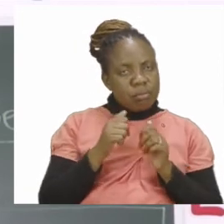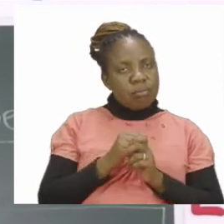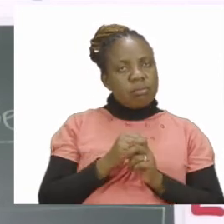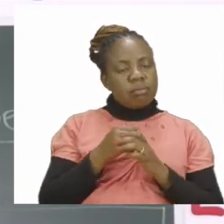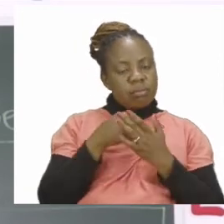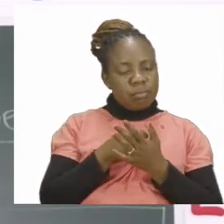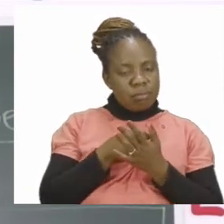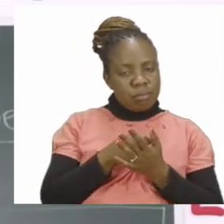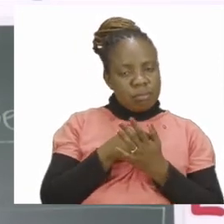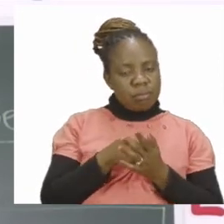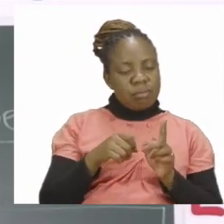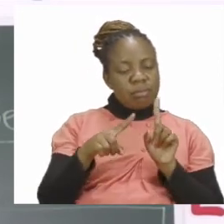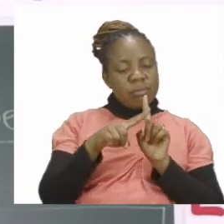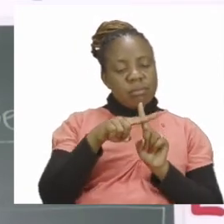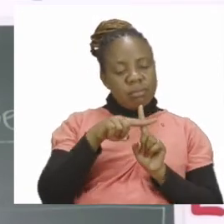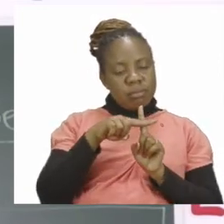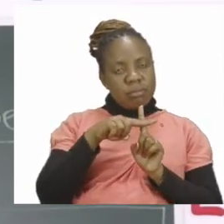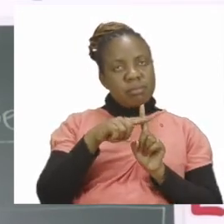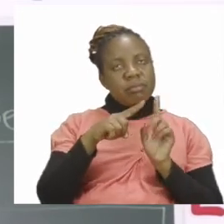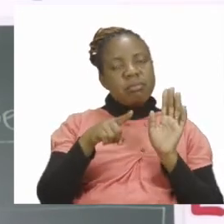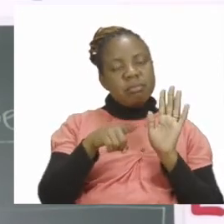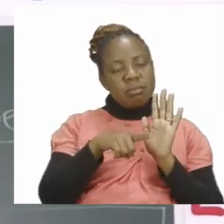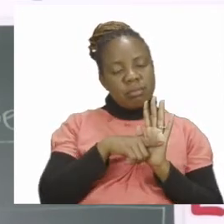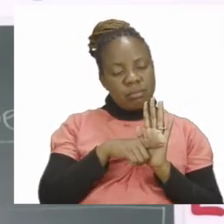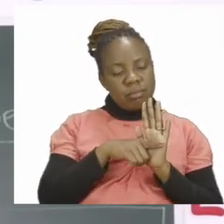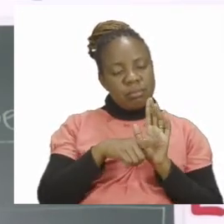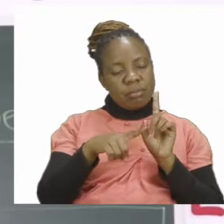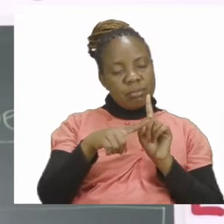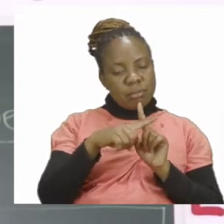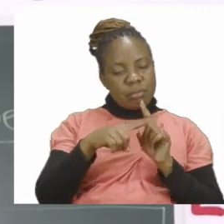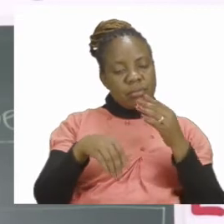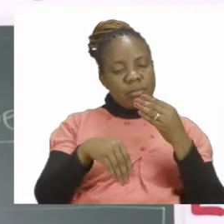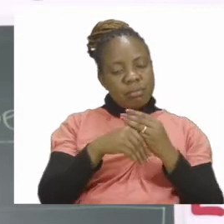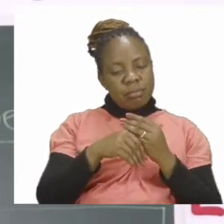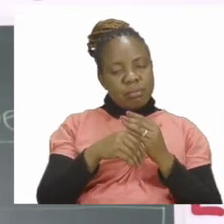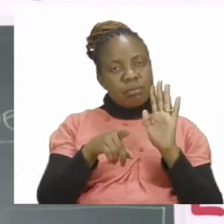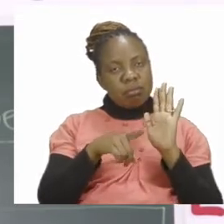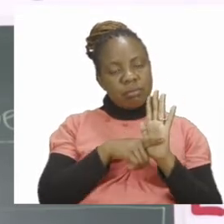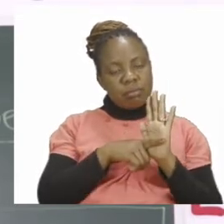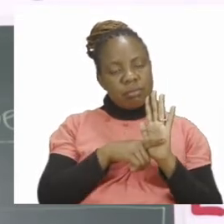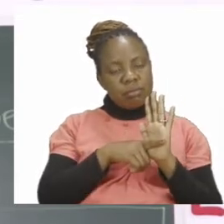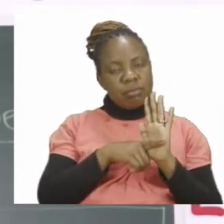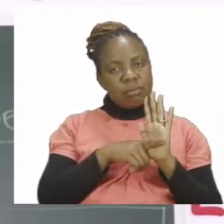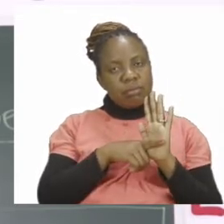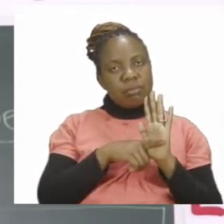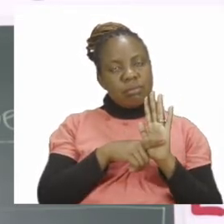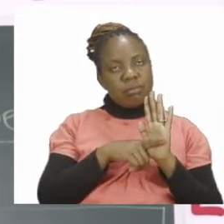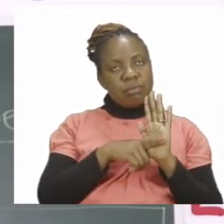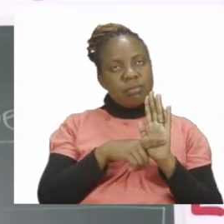and complete all the sums until you get to the end of your